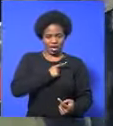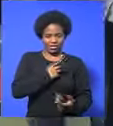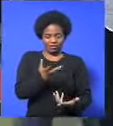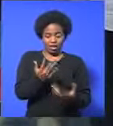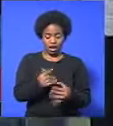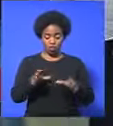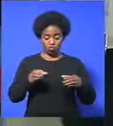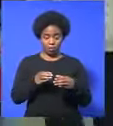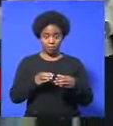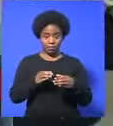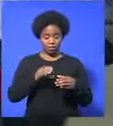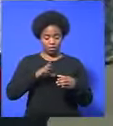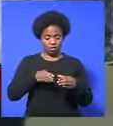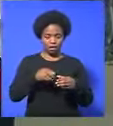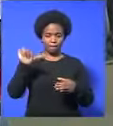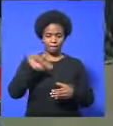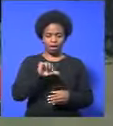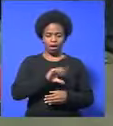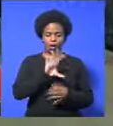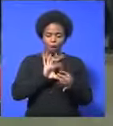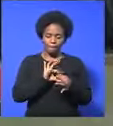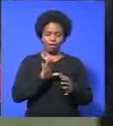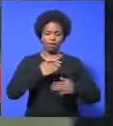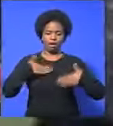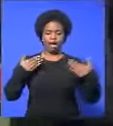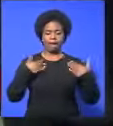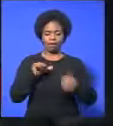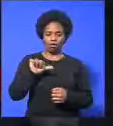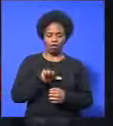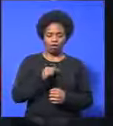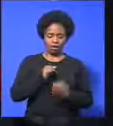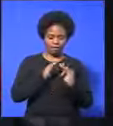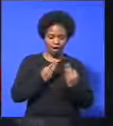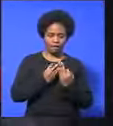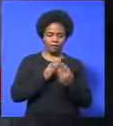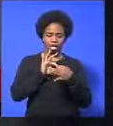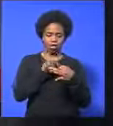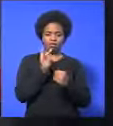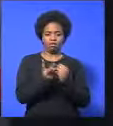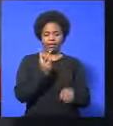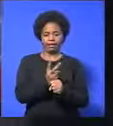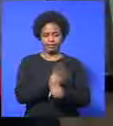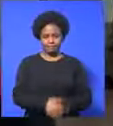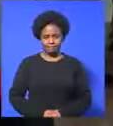this group of travelers is simply relieved to be reunited with their families.